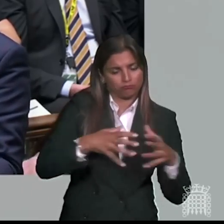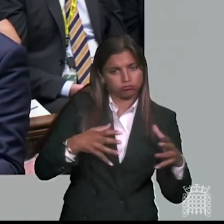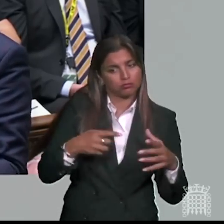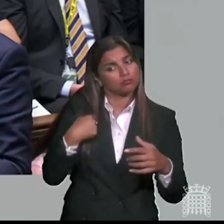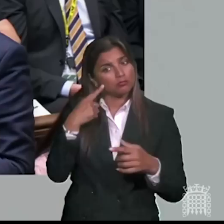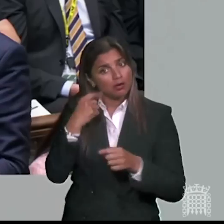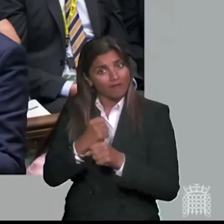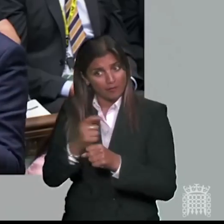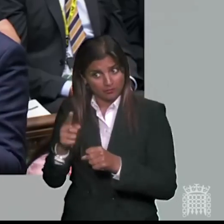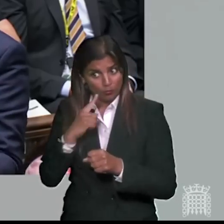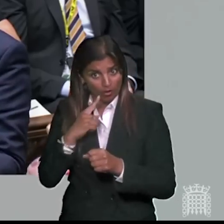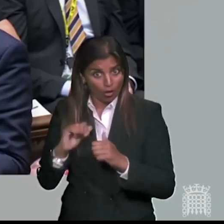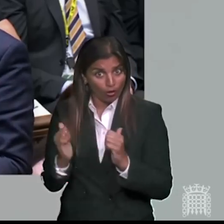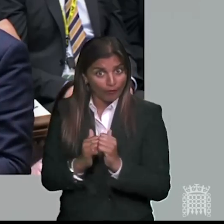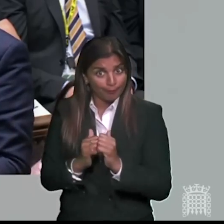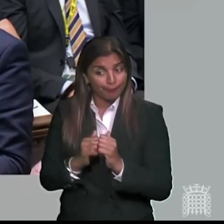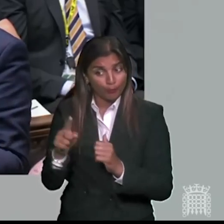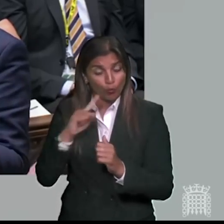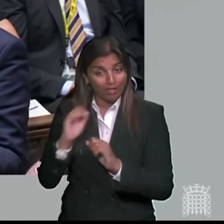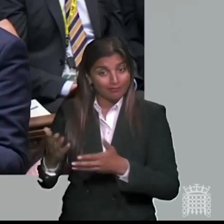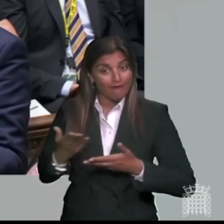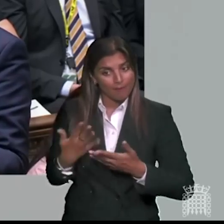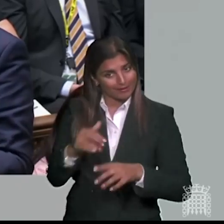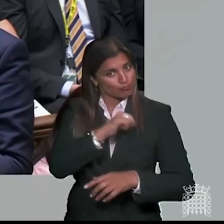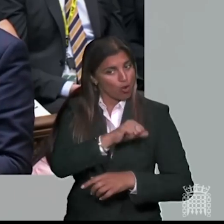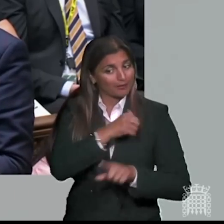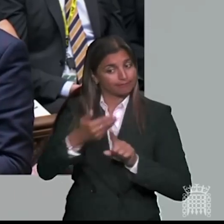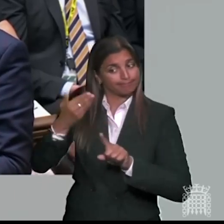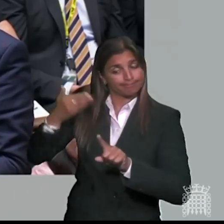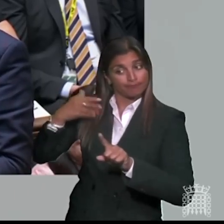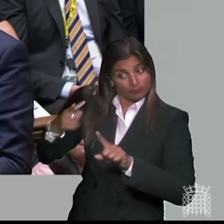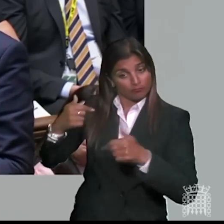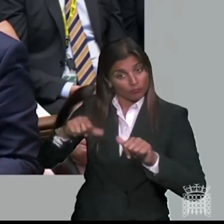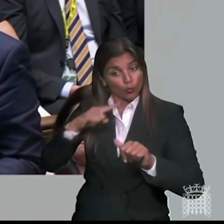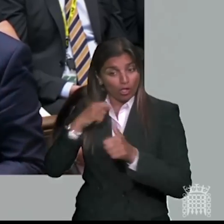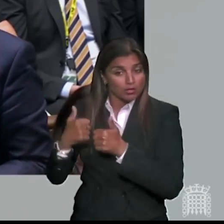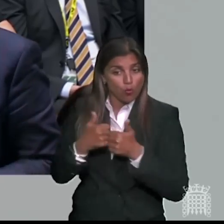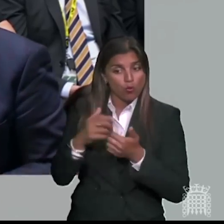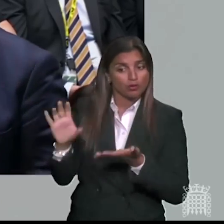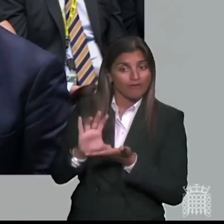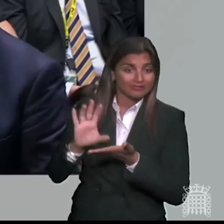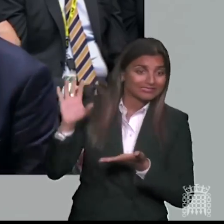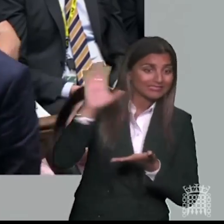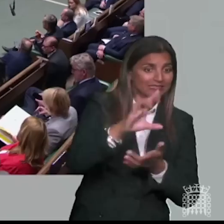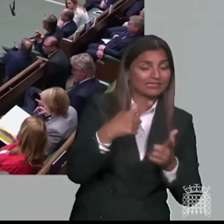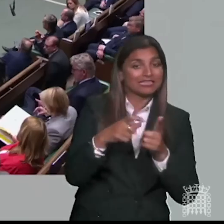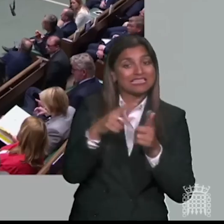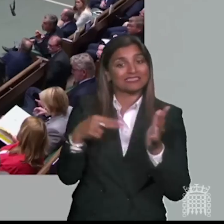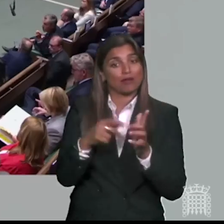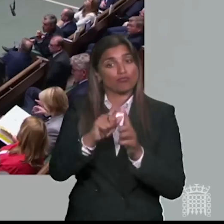confirm that the UK Government will deliver on previous promises and finally commit to support capital funding for the Eden project in my city?